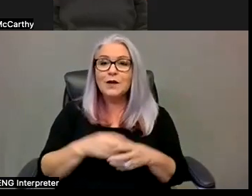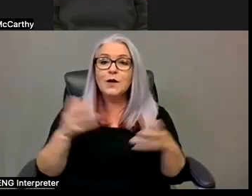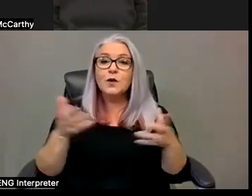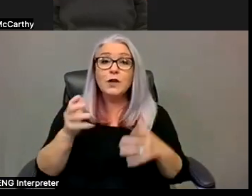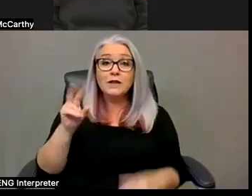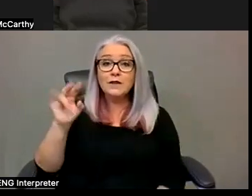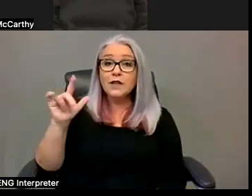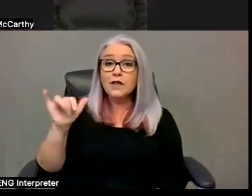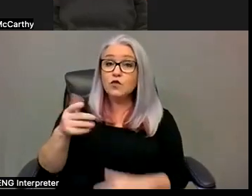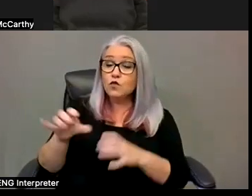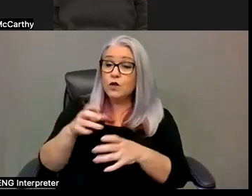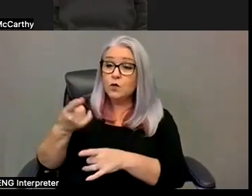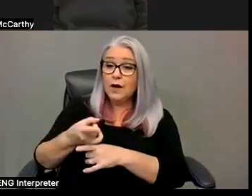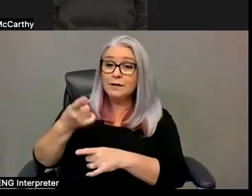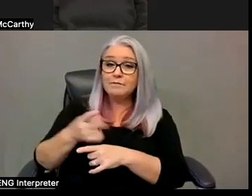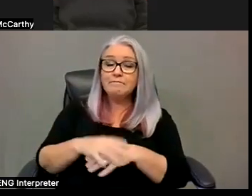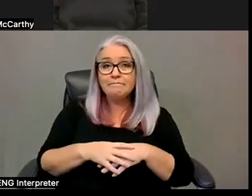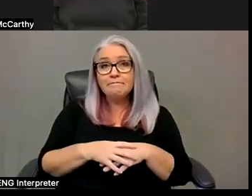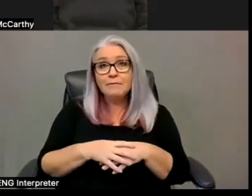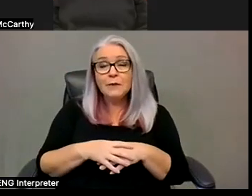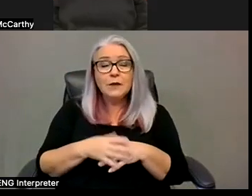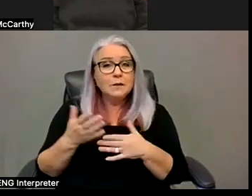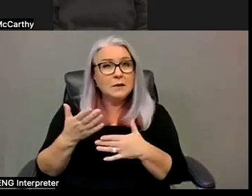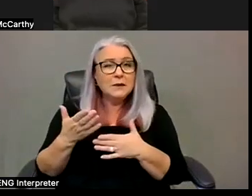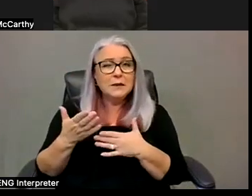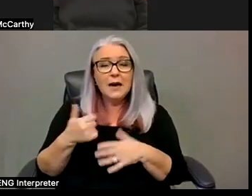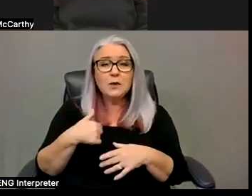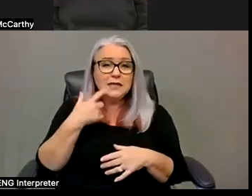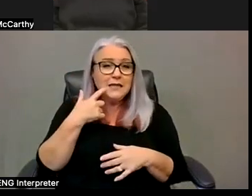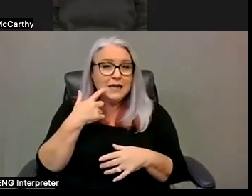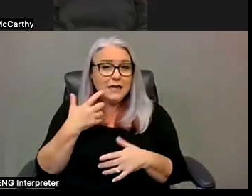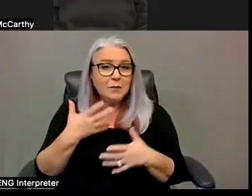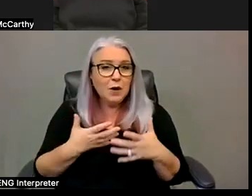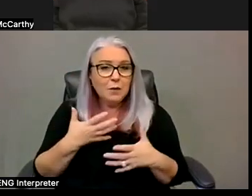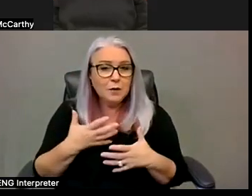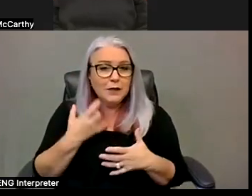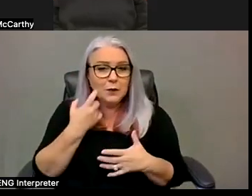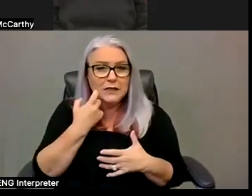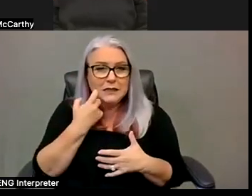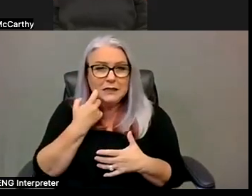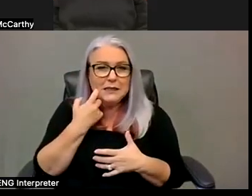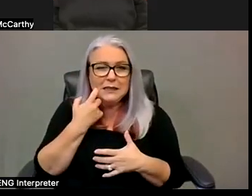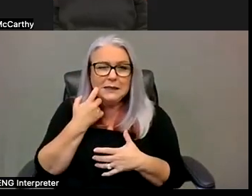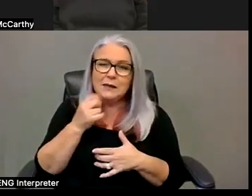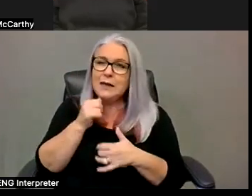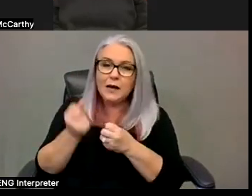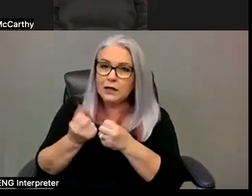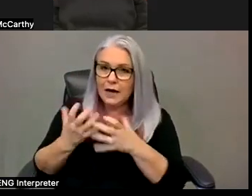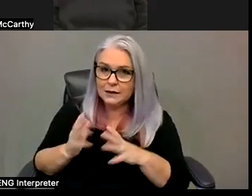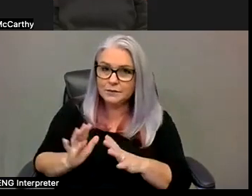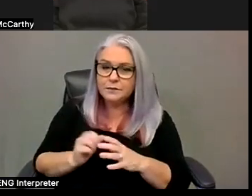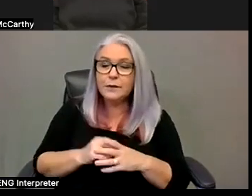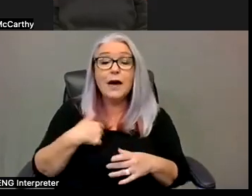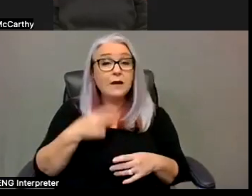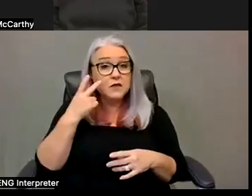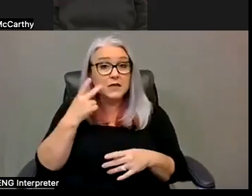right? Well, up until a little while ago, I would probably answer that not a lot. I have seen